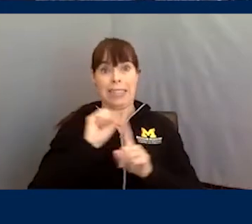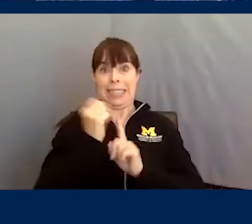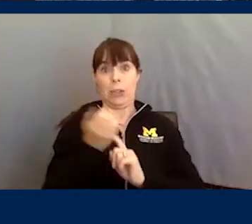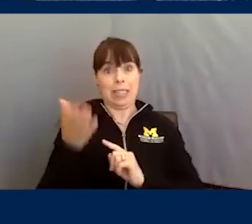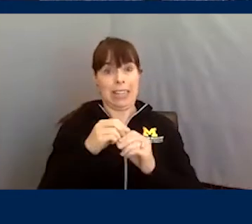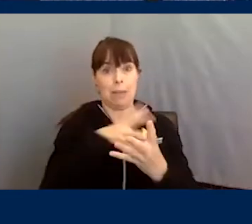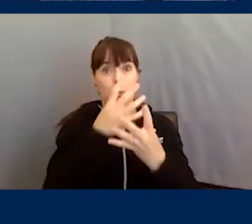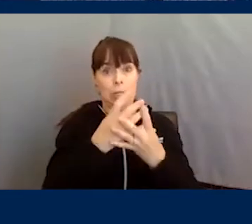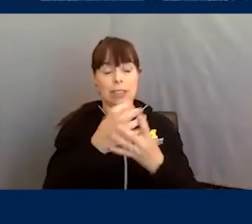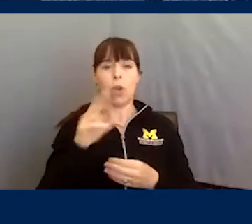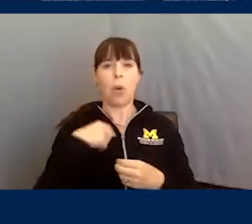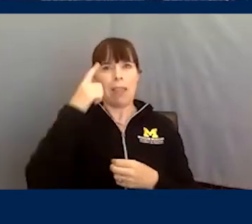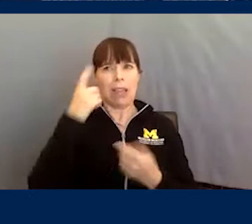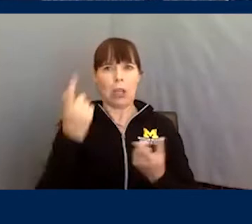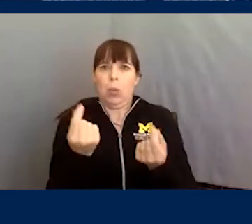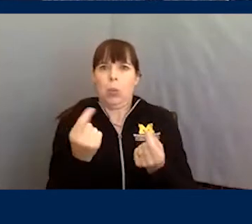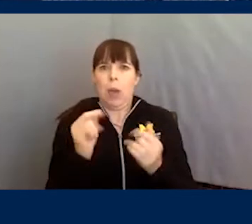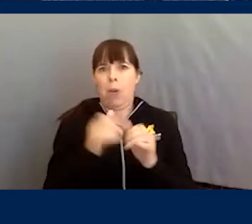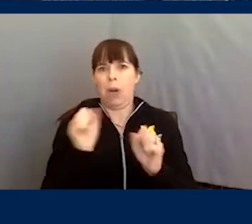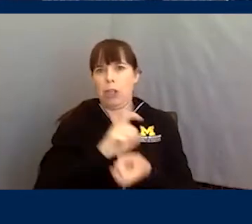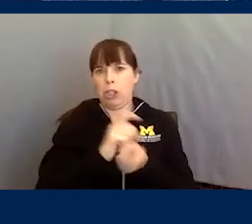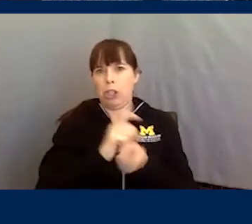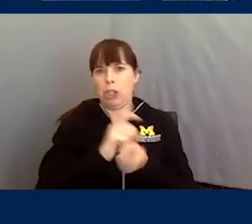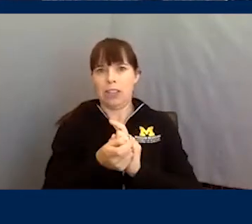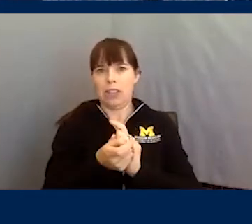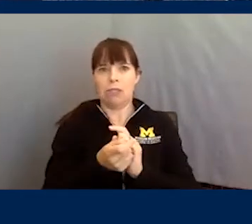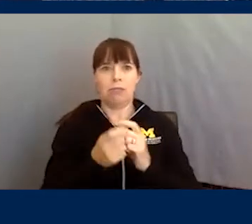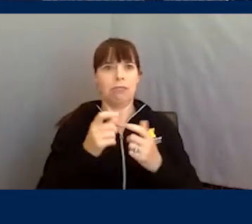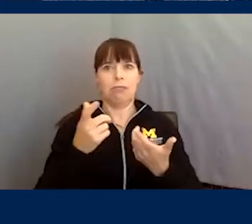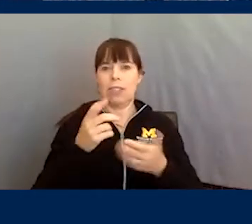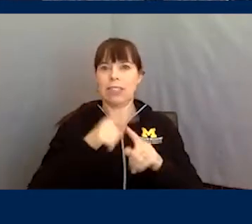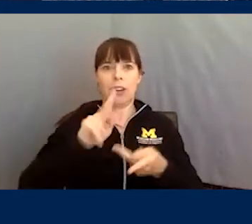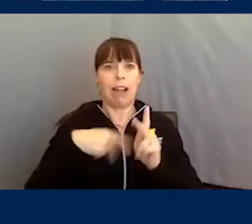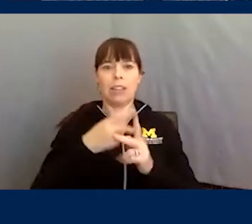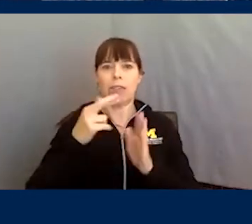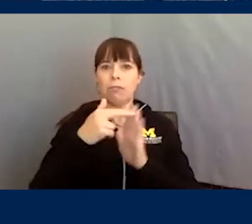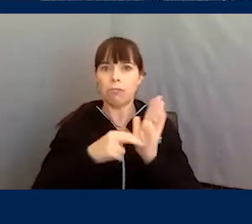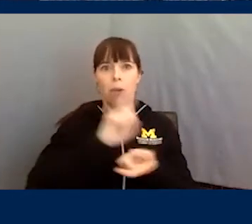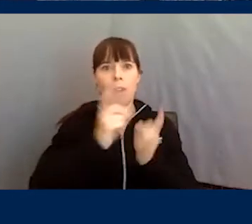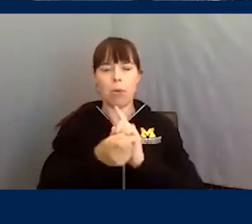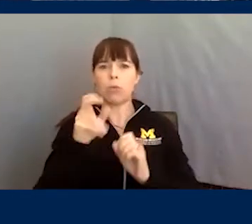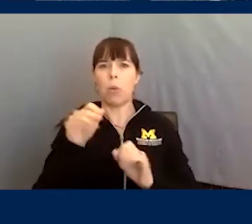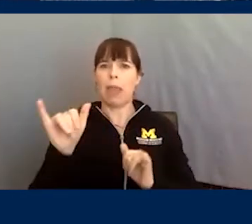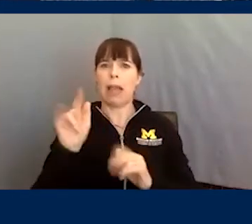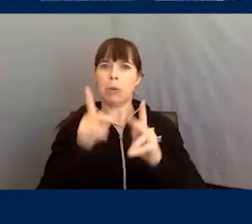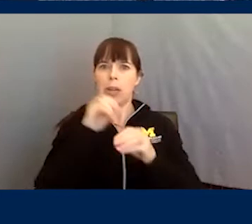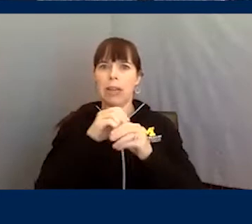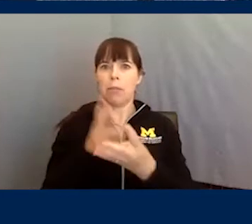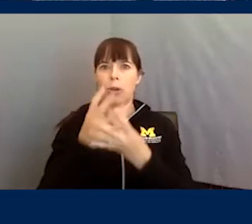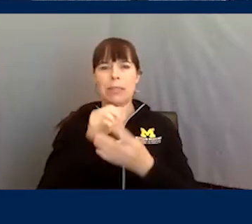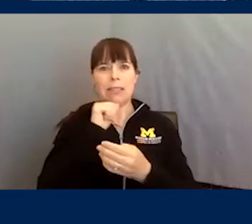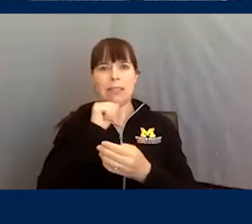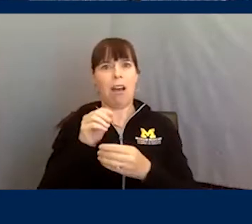we're thinking about what can we do to change corrections reforms so that these people are not